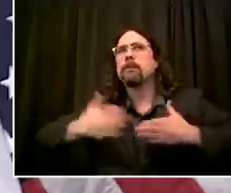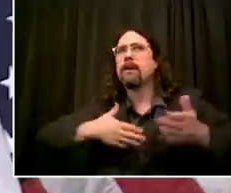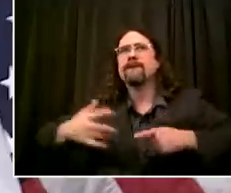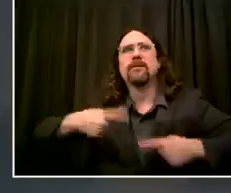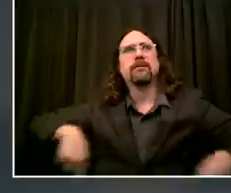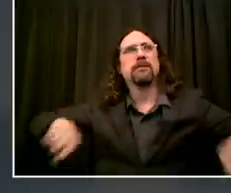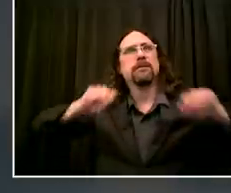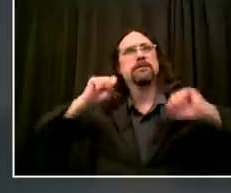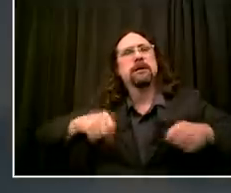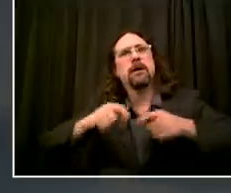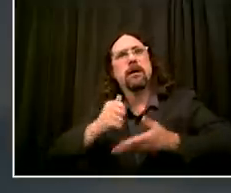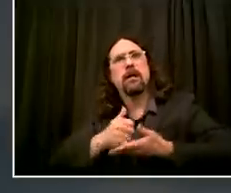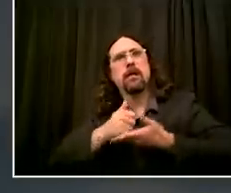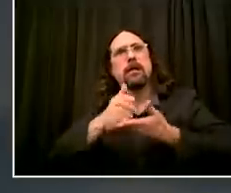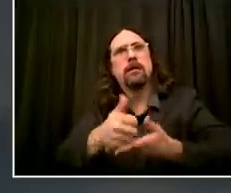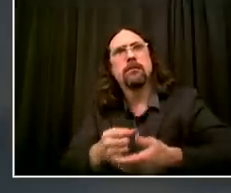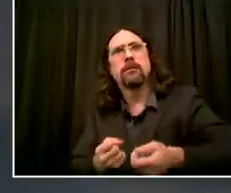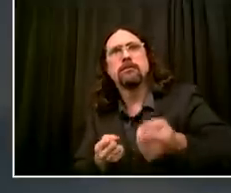Commissioner?